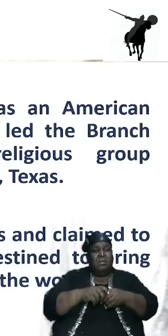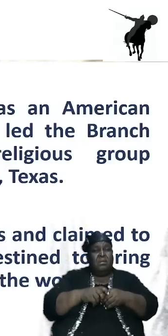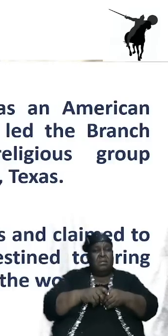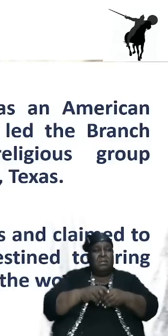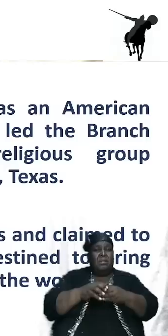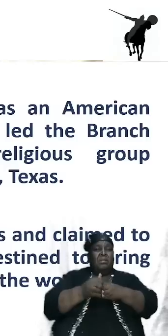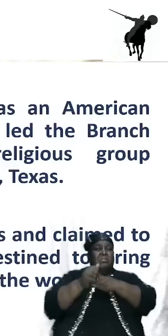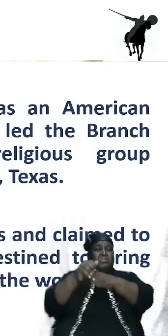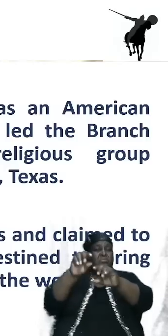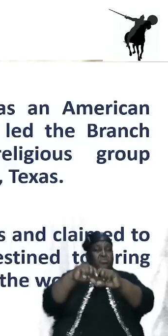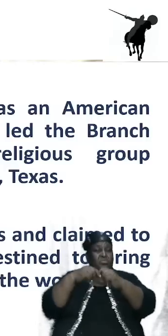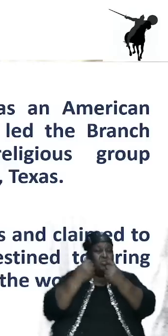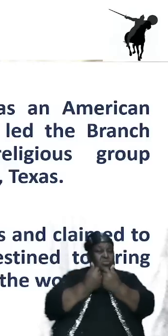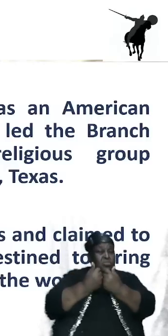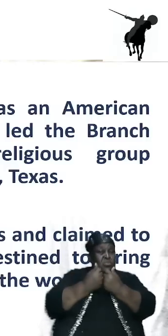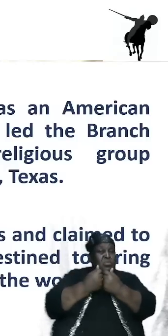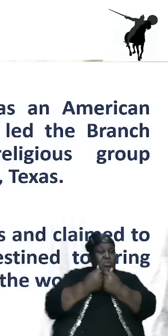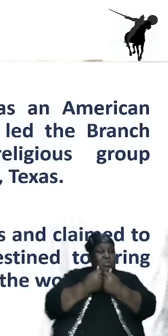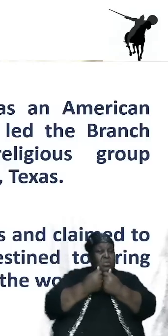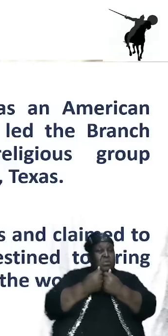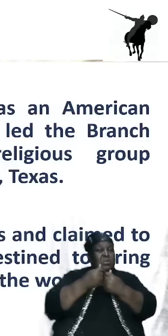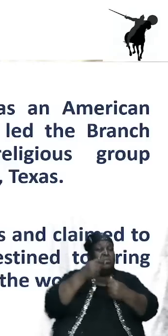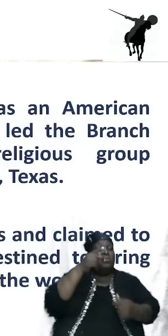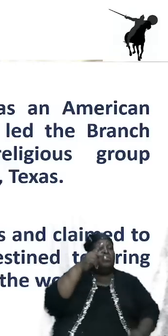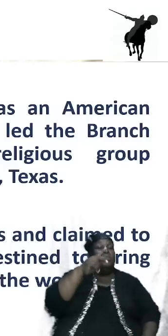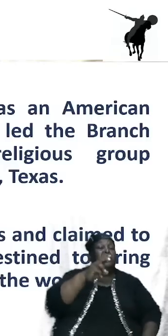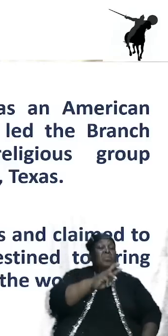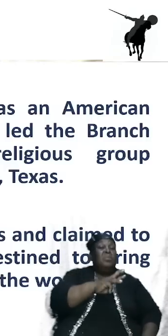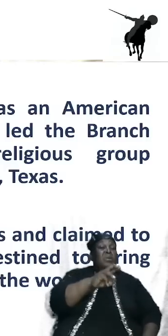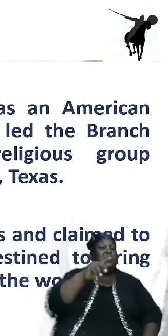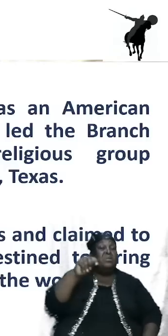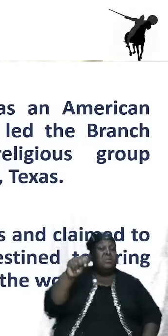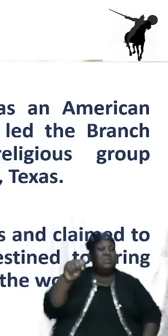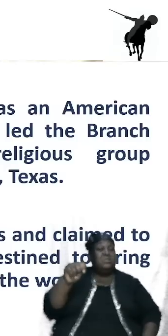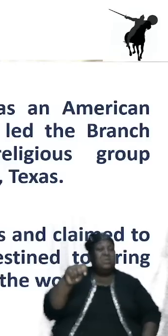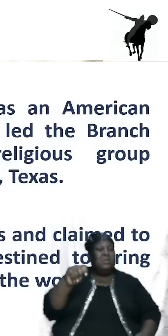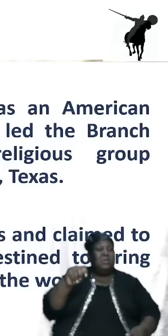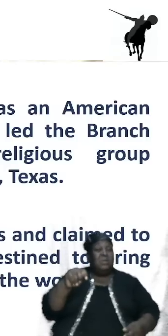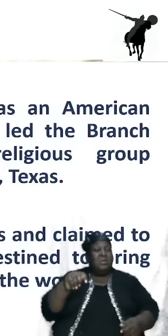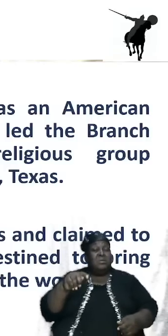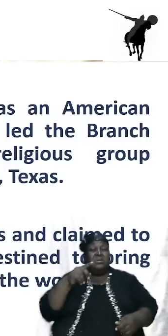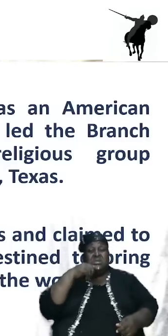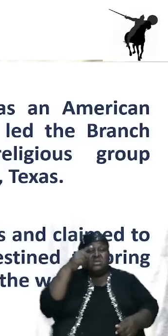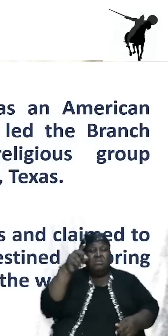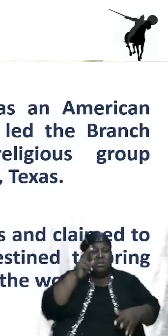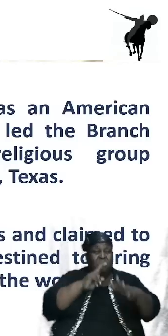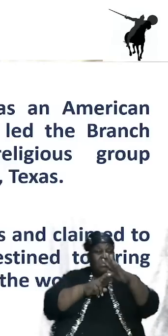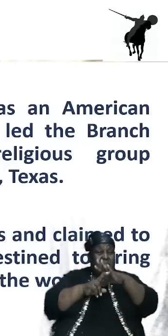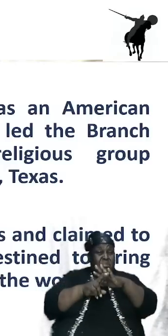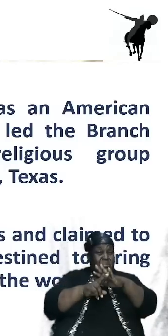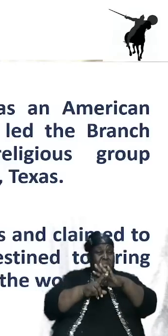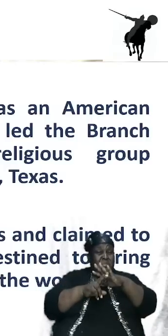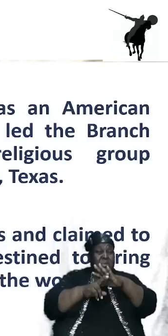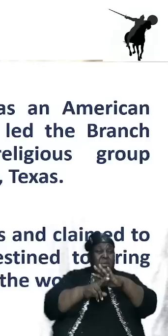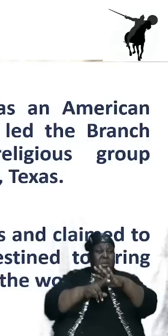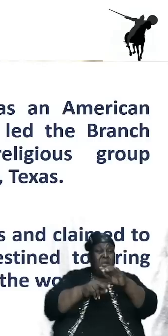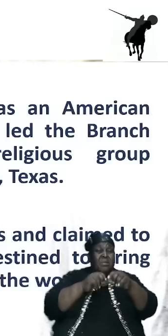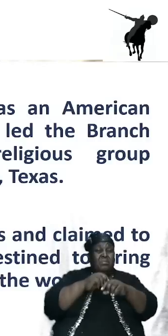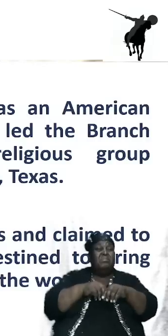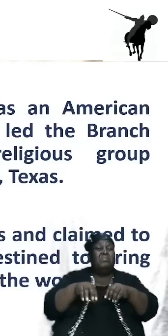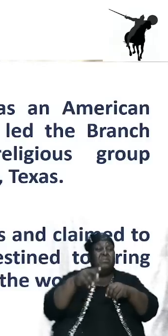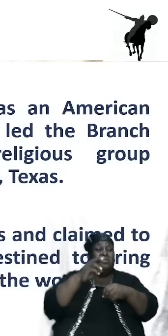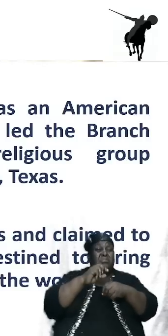Texas. And he claimed that he was a prophet. Amen. And he was going to, and he was destined to bring about the end of the